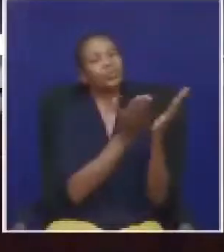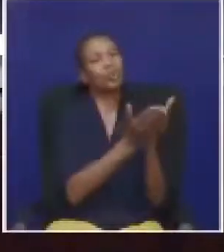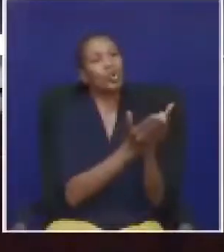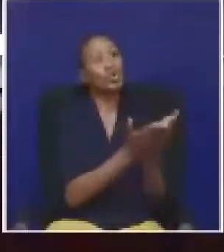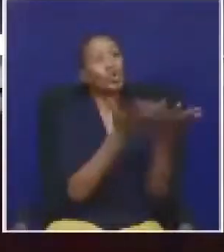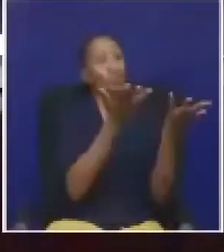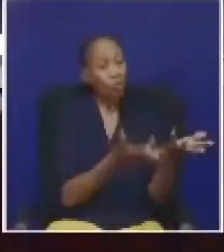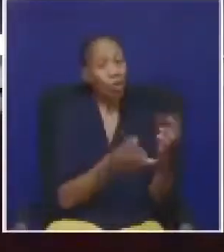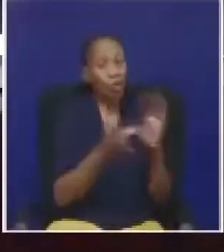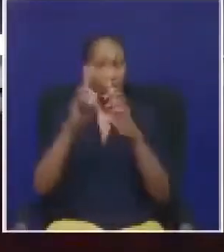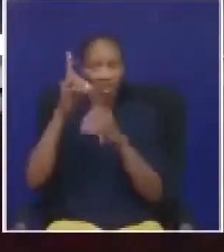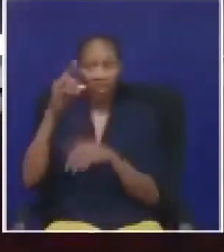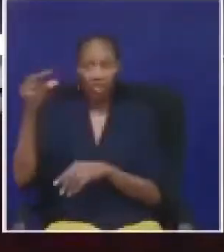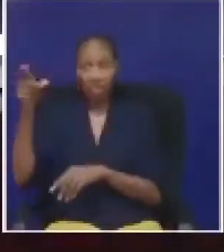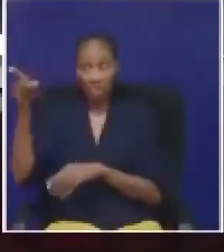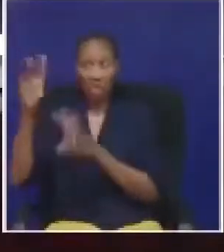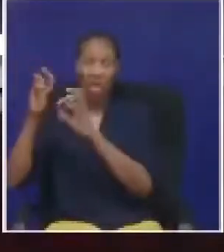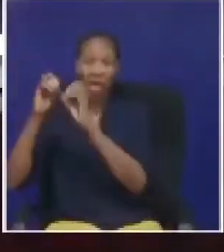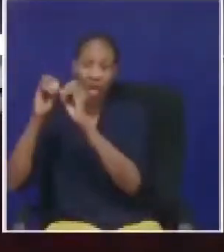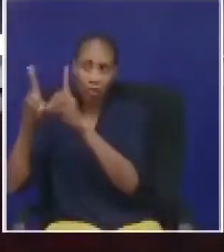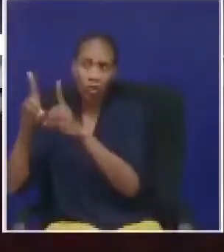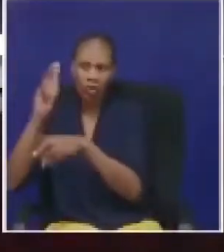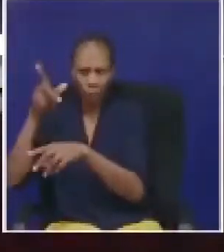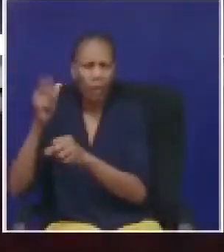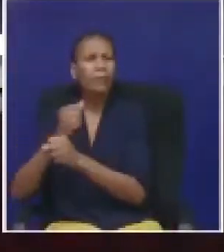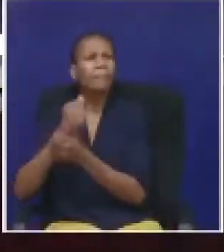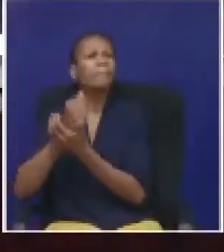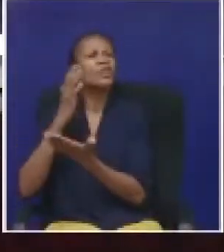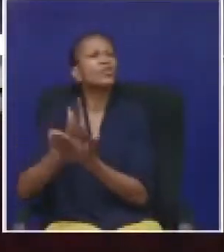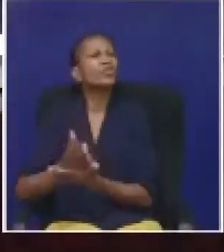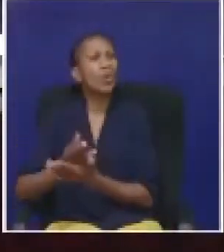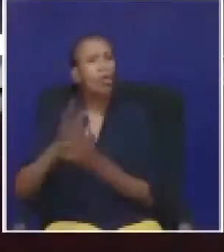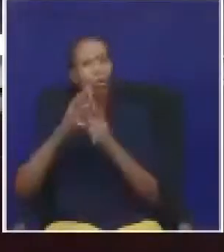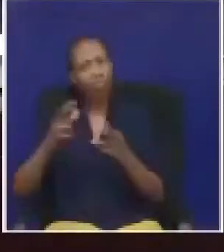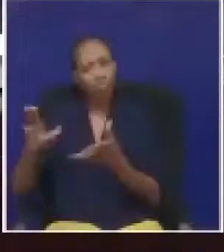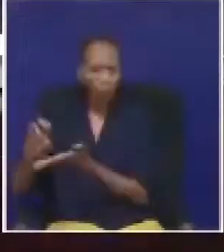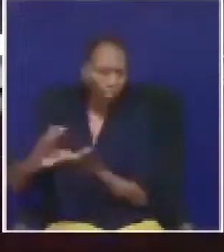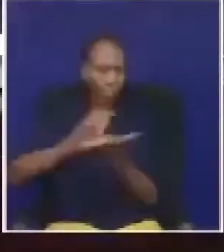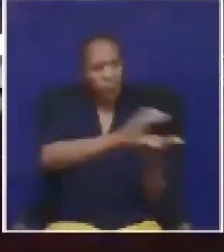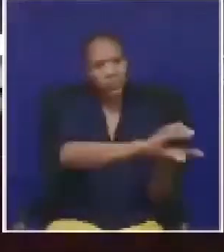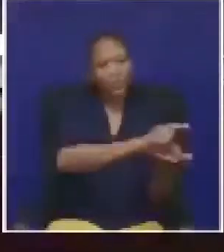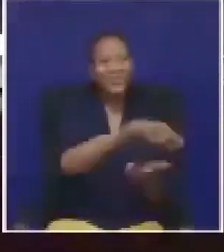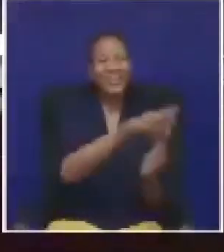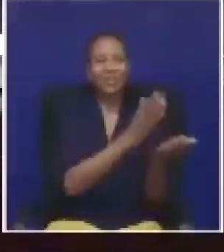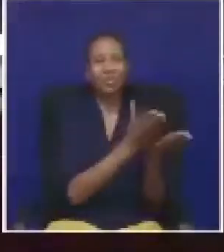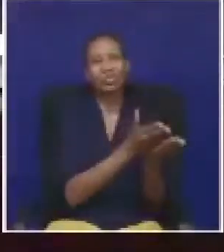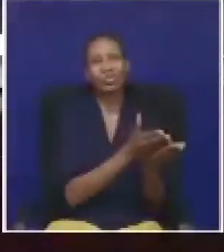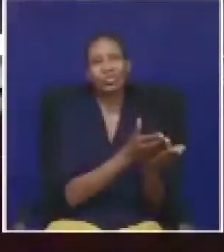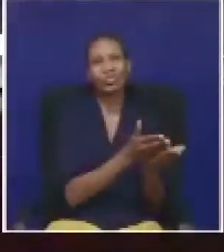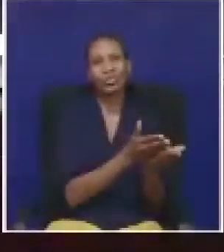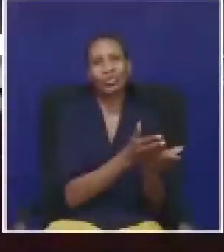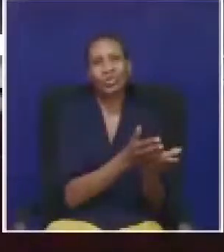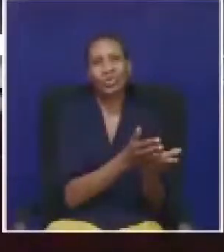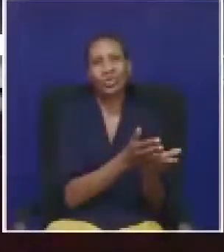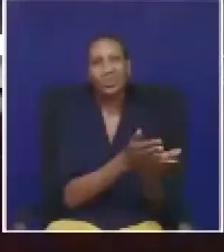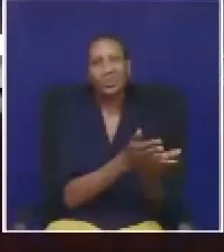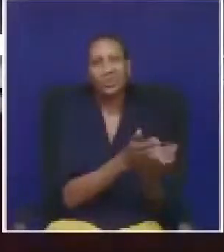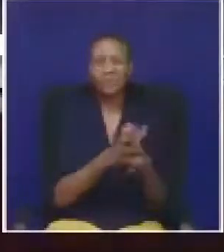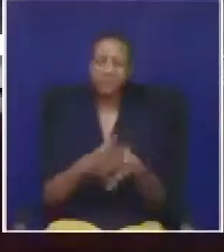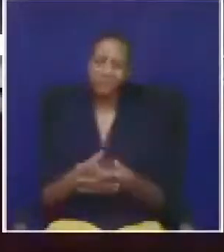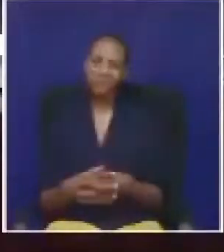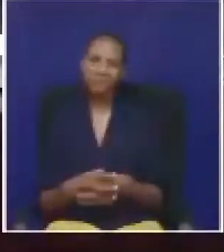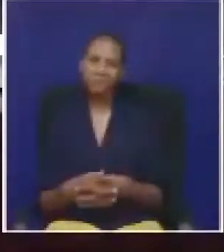of education make sure that the resources are going to be spent properly and hold people